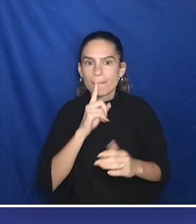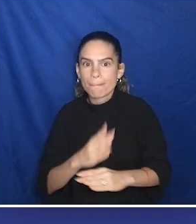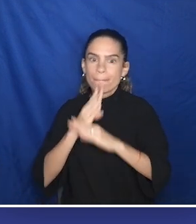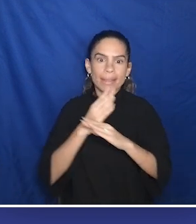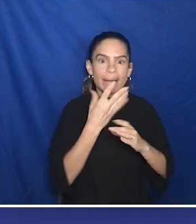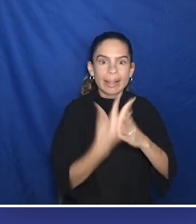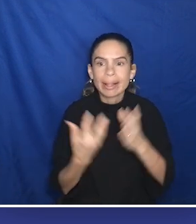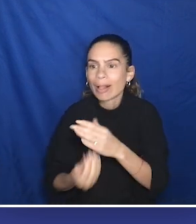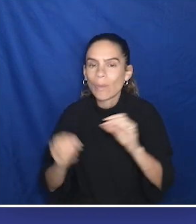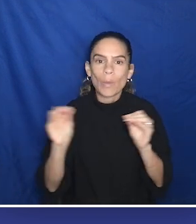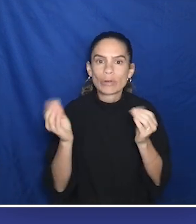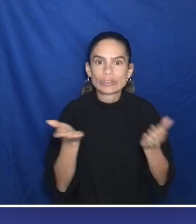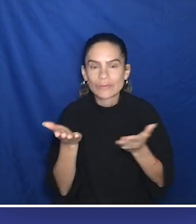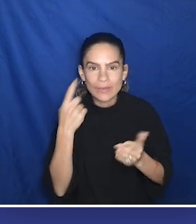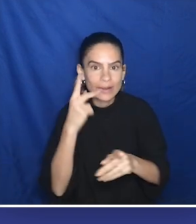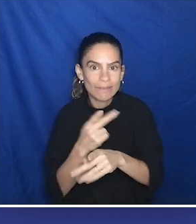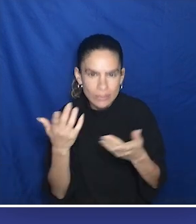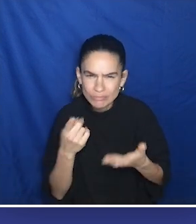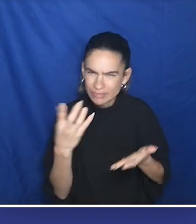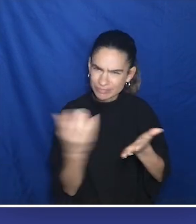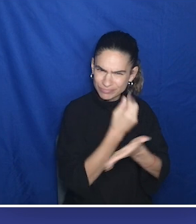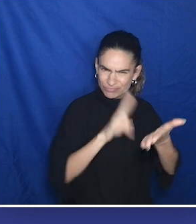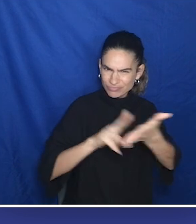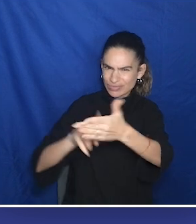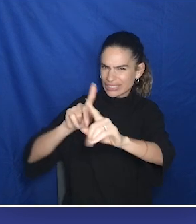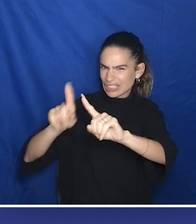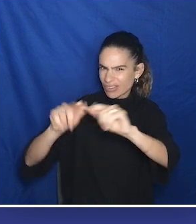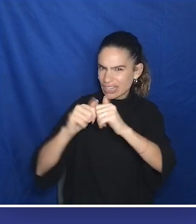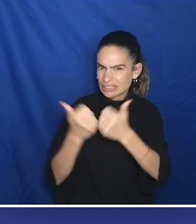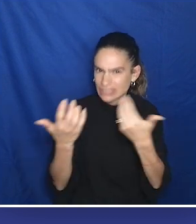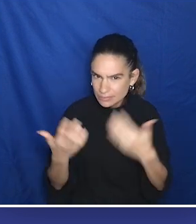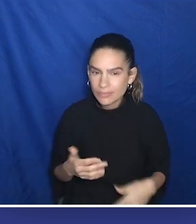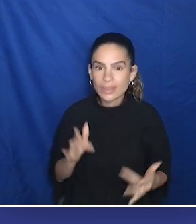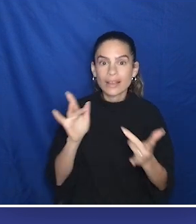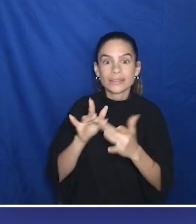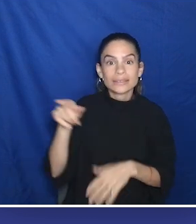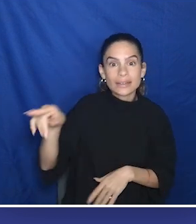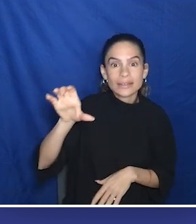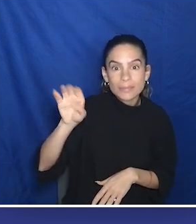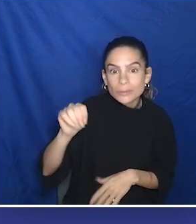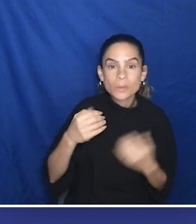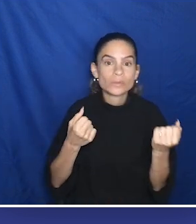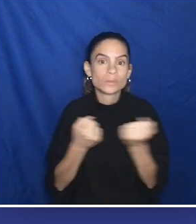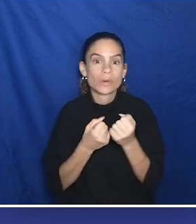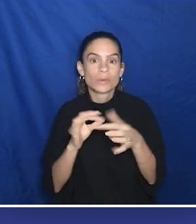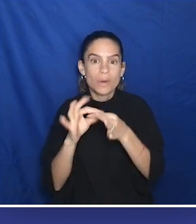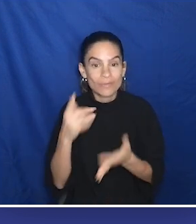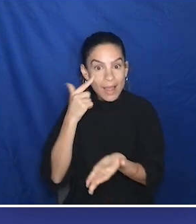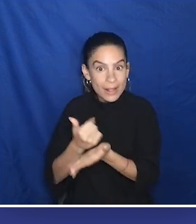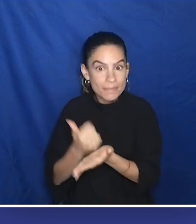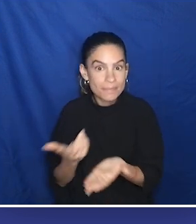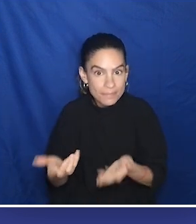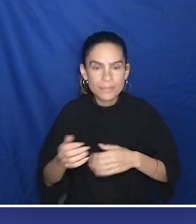future gaps in coverage, consider enrolling with multiple agencies. Contact your case manager or support coordinator